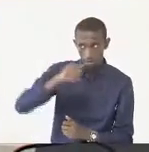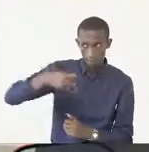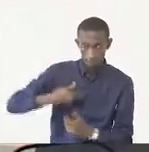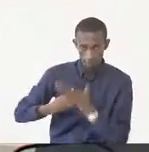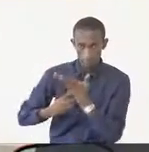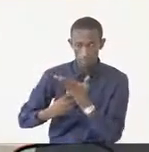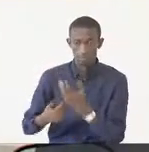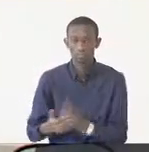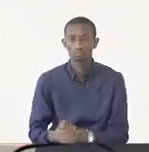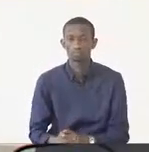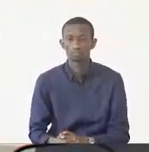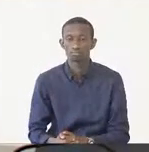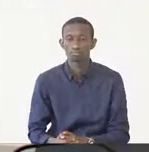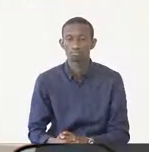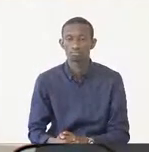this,